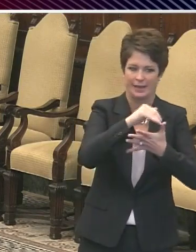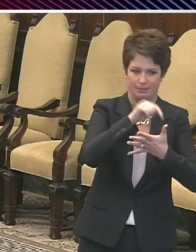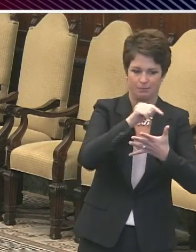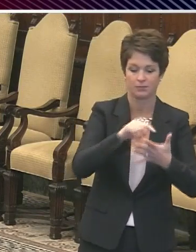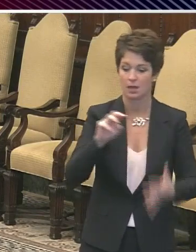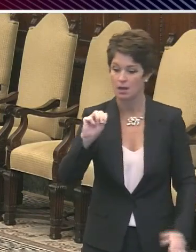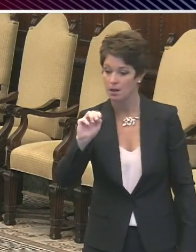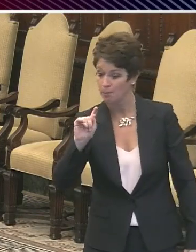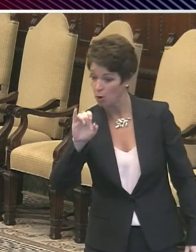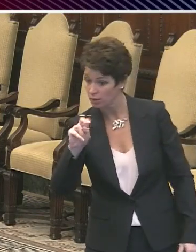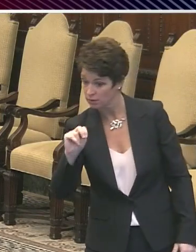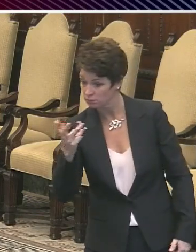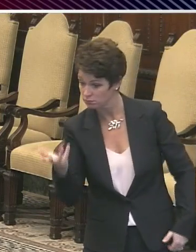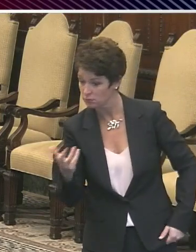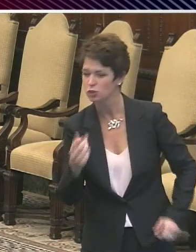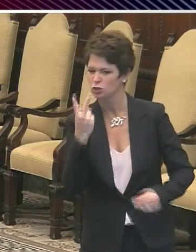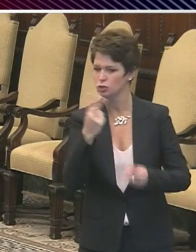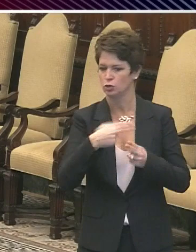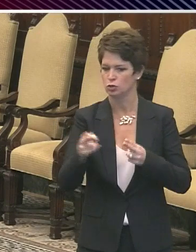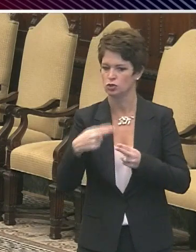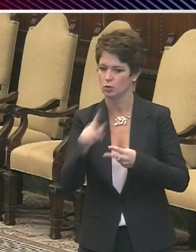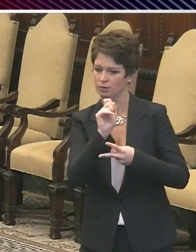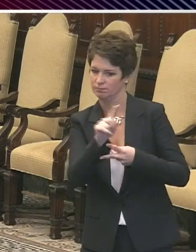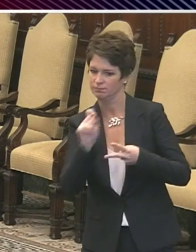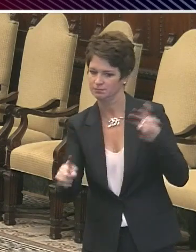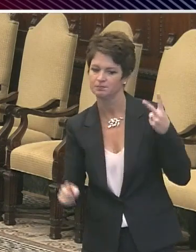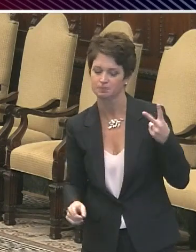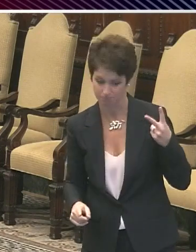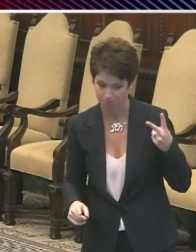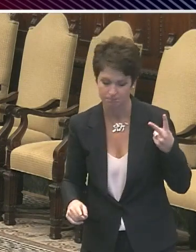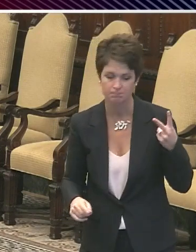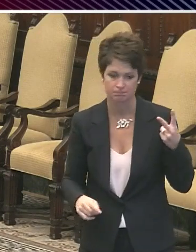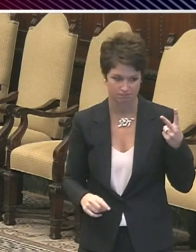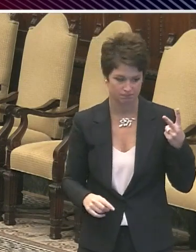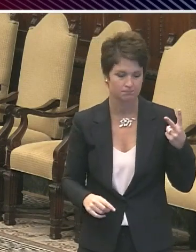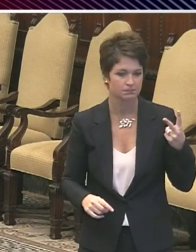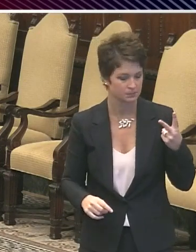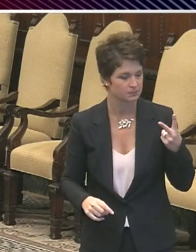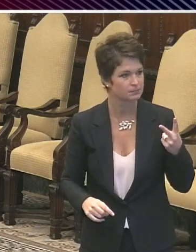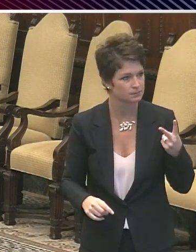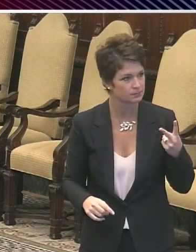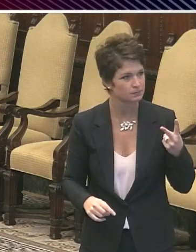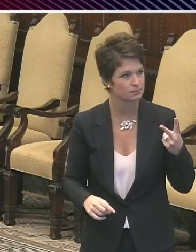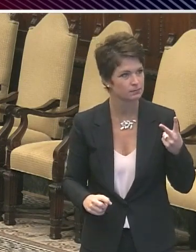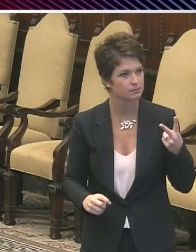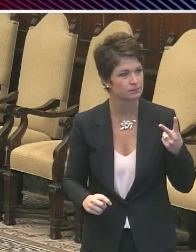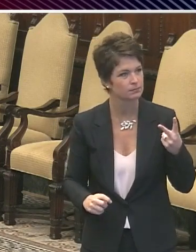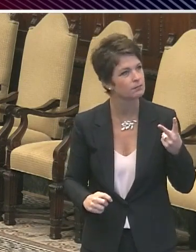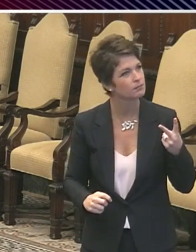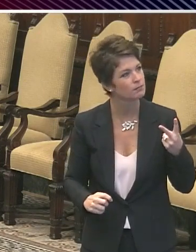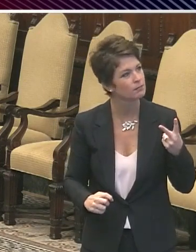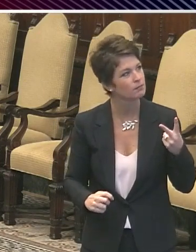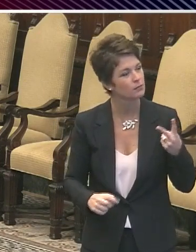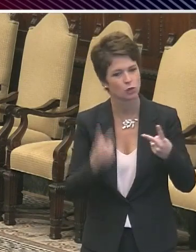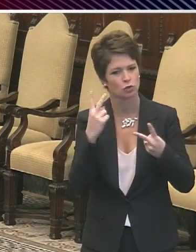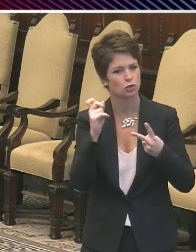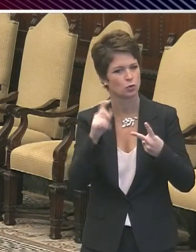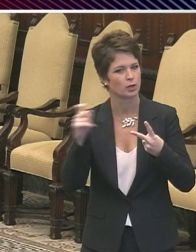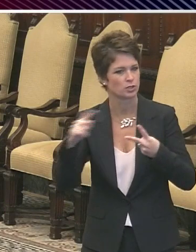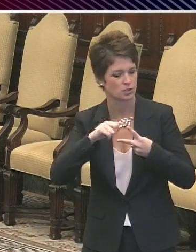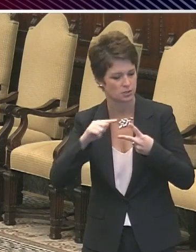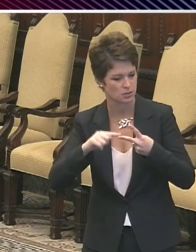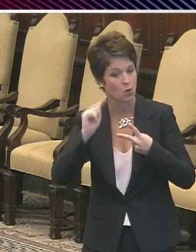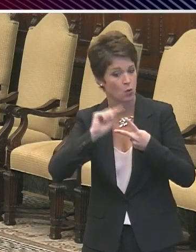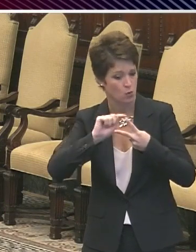Martin, you there? Yes. Yes, I'm here. Can you hear me? Yep. Go ahead. Hello? Okay, sorry. Go ahead. 2 questions.